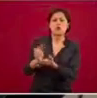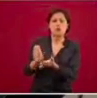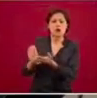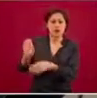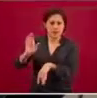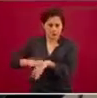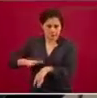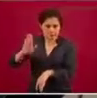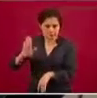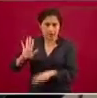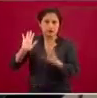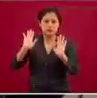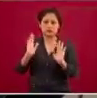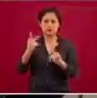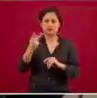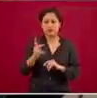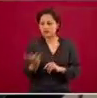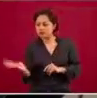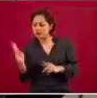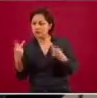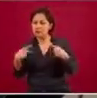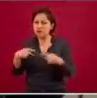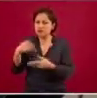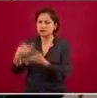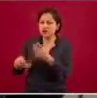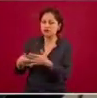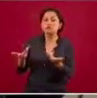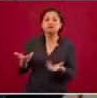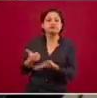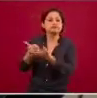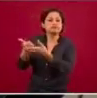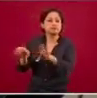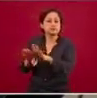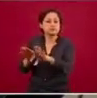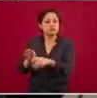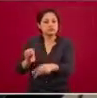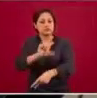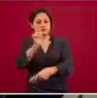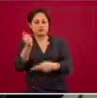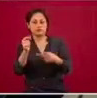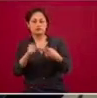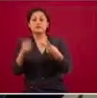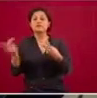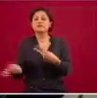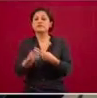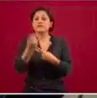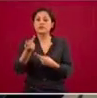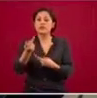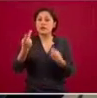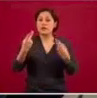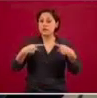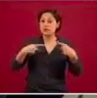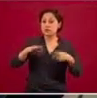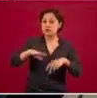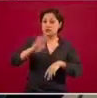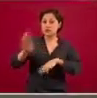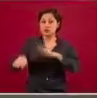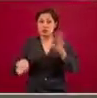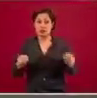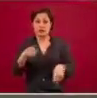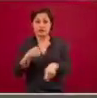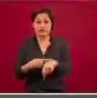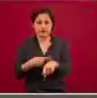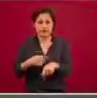of these medical personnel? Are they being abandoned? And talking about the